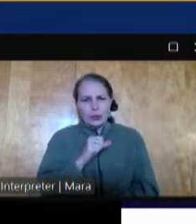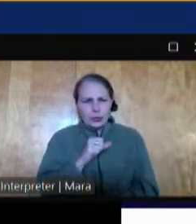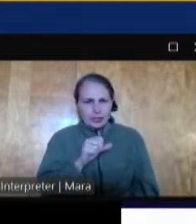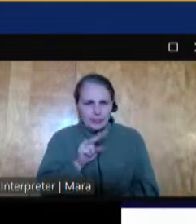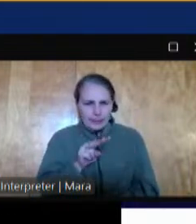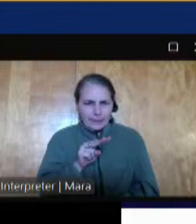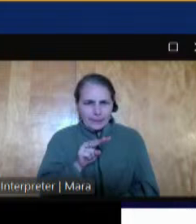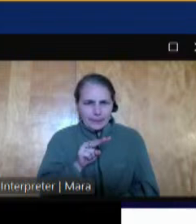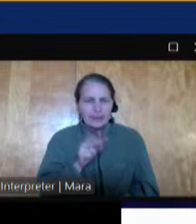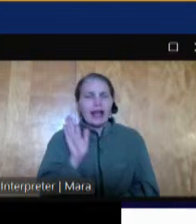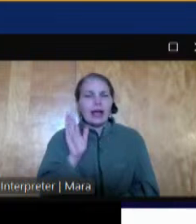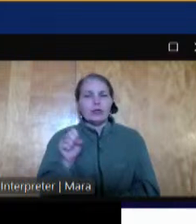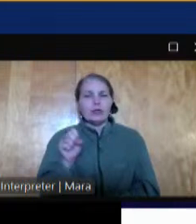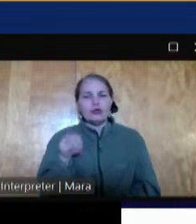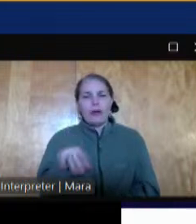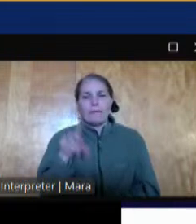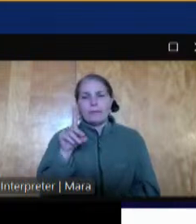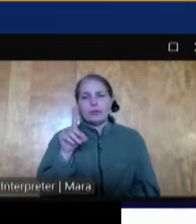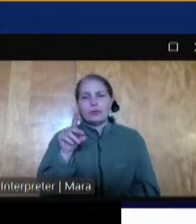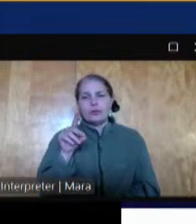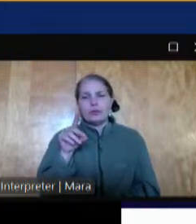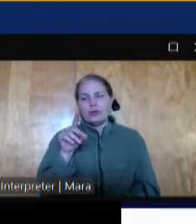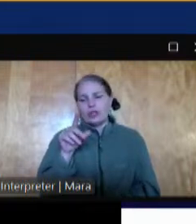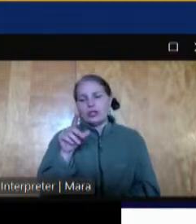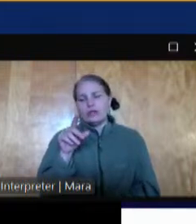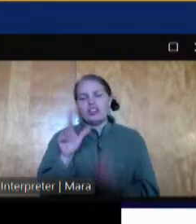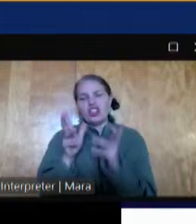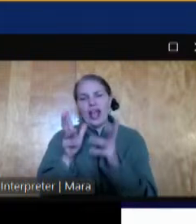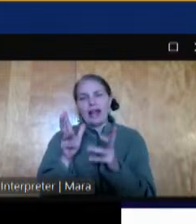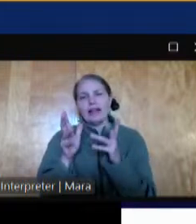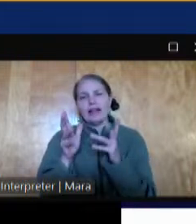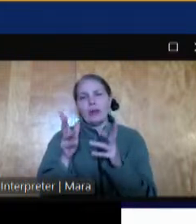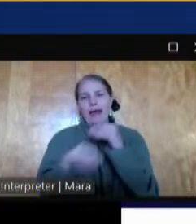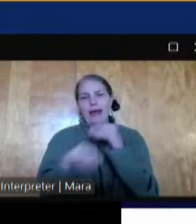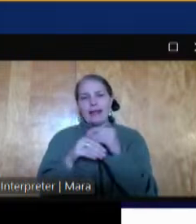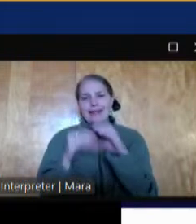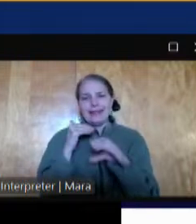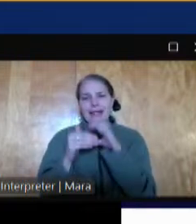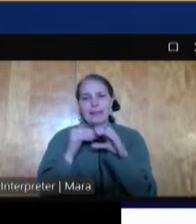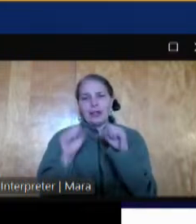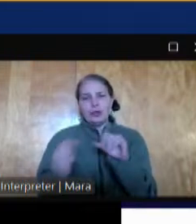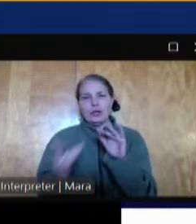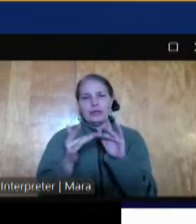I will drop it in the chat. There's a email where you can reach us. It's